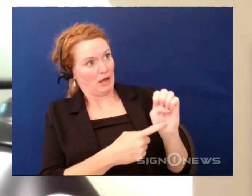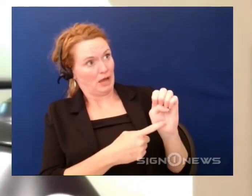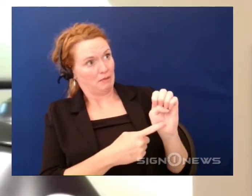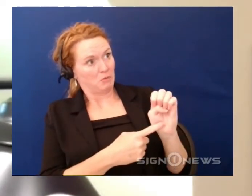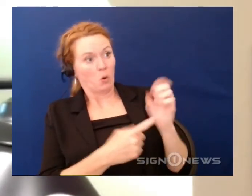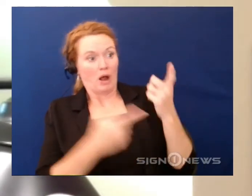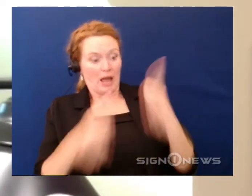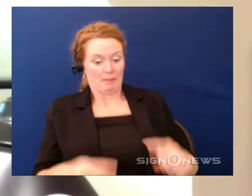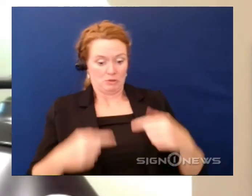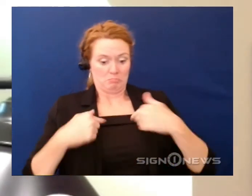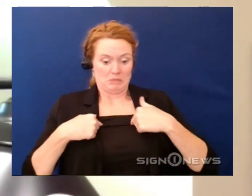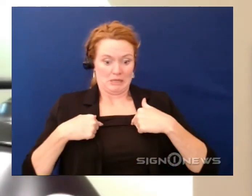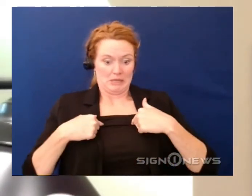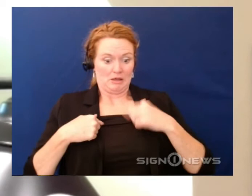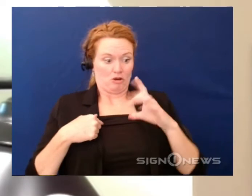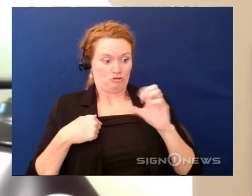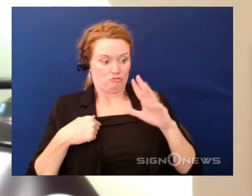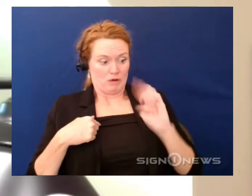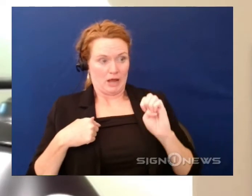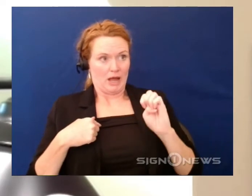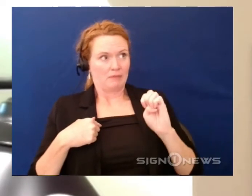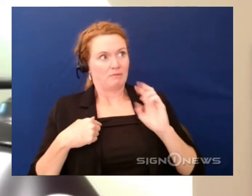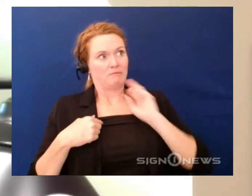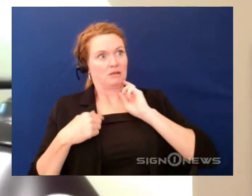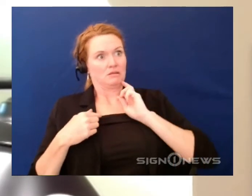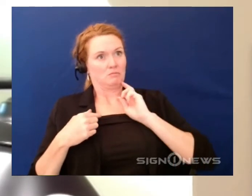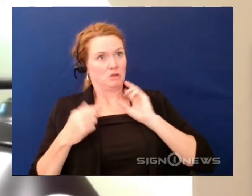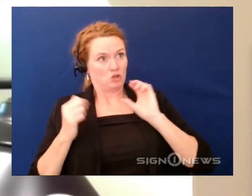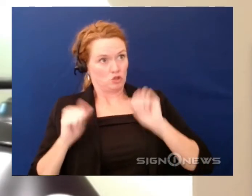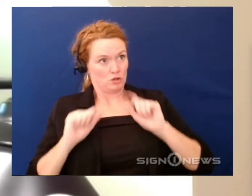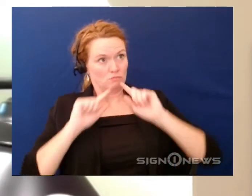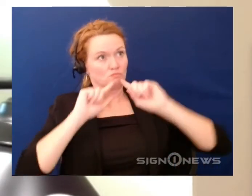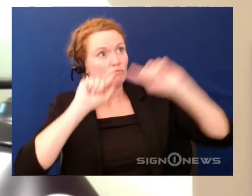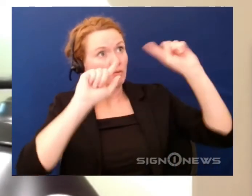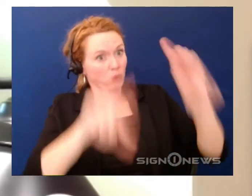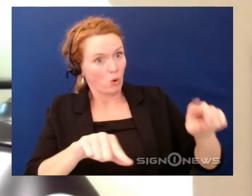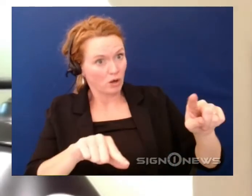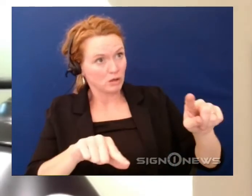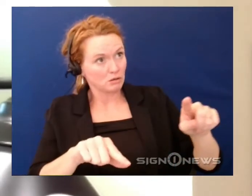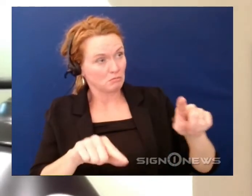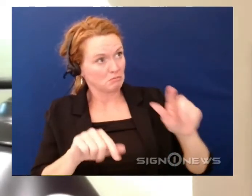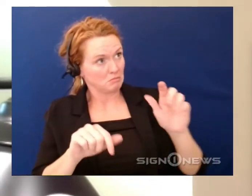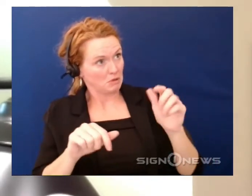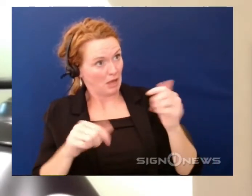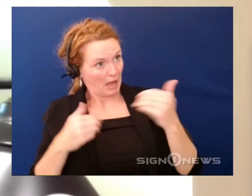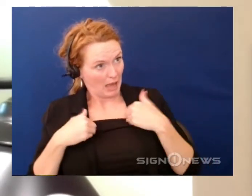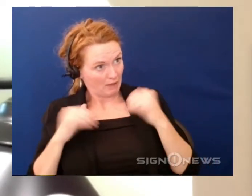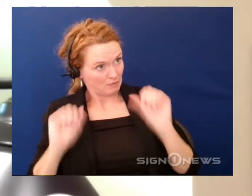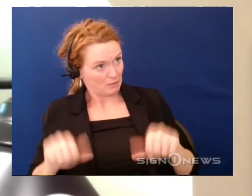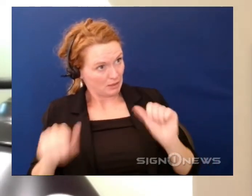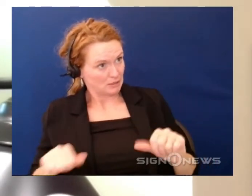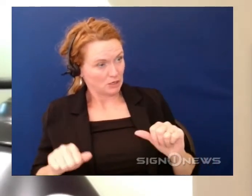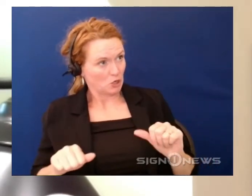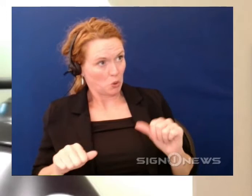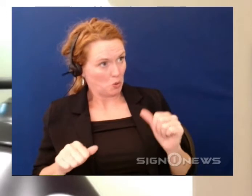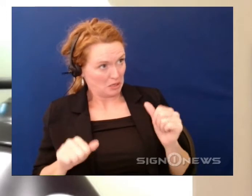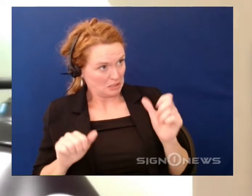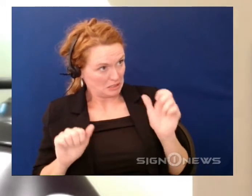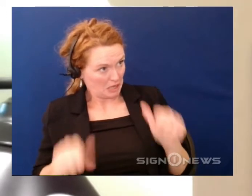this whole notion that if you're subject to guardianship, you don't have the capacity or you're incompetent